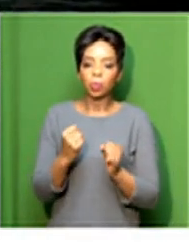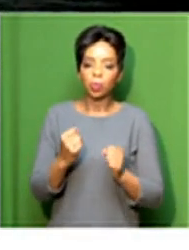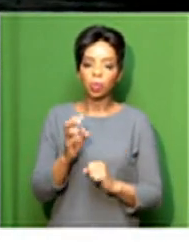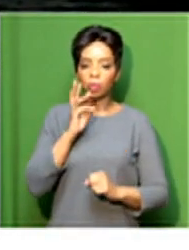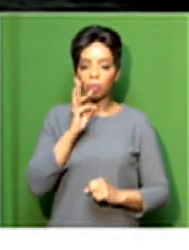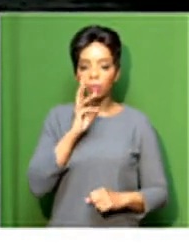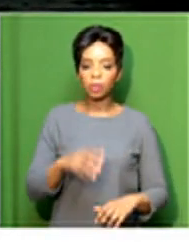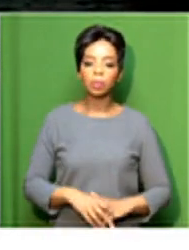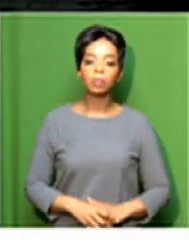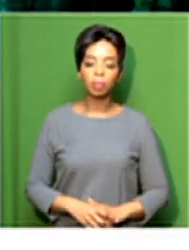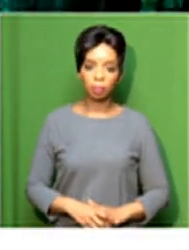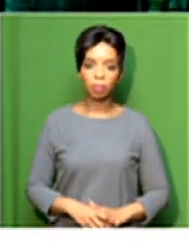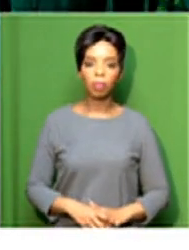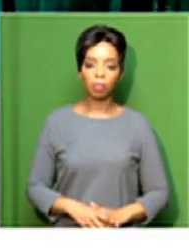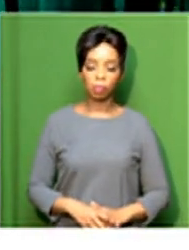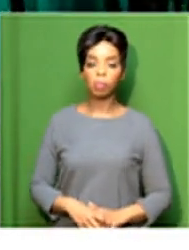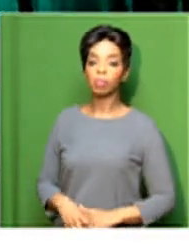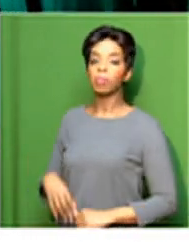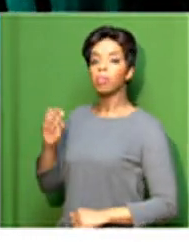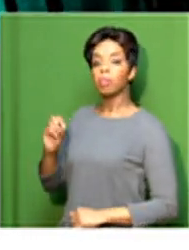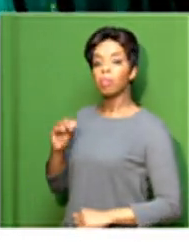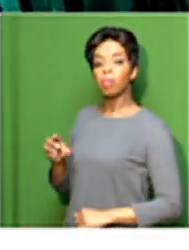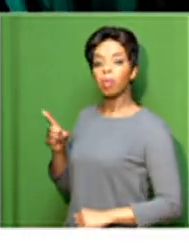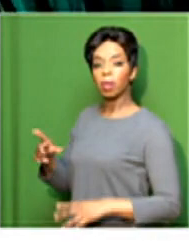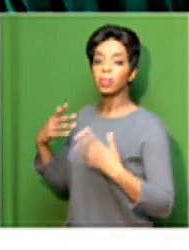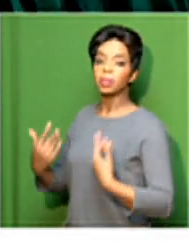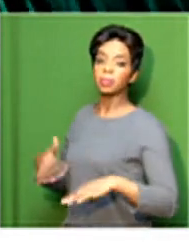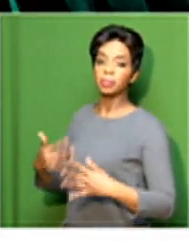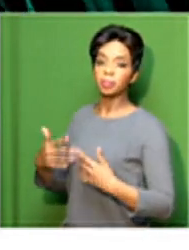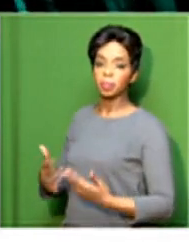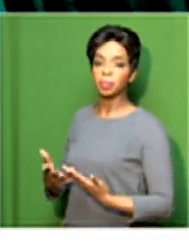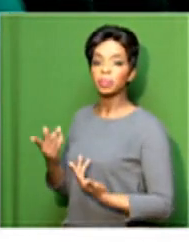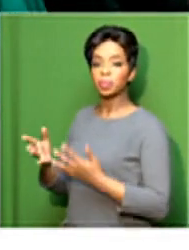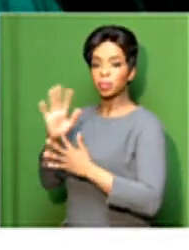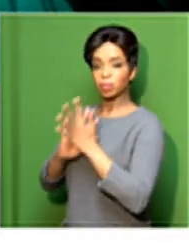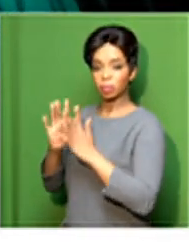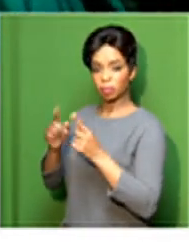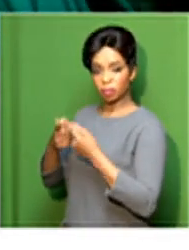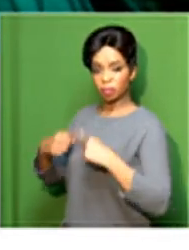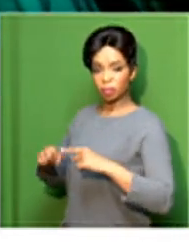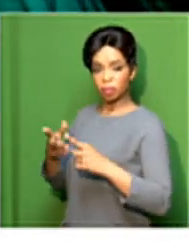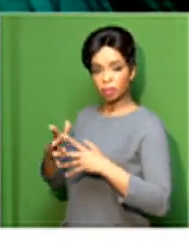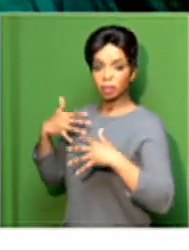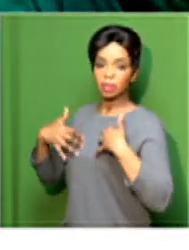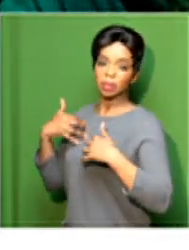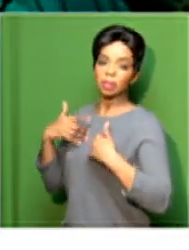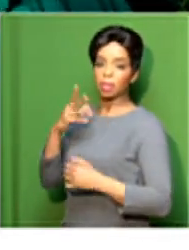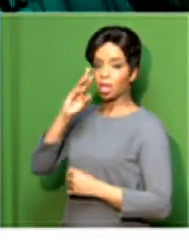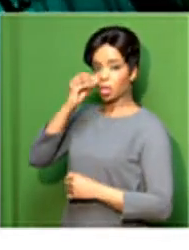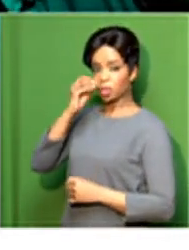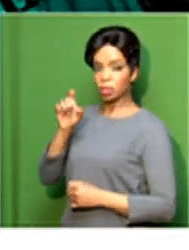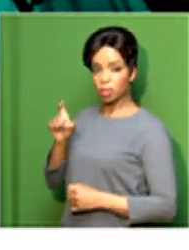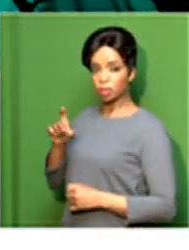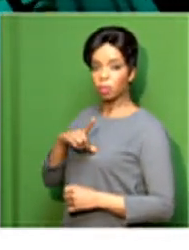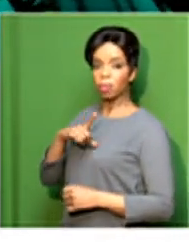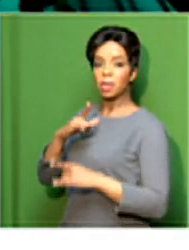Wow. Yeah, and I hear that the film, Pippa, has been captivating film festivals worldwide, racking up nominations and wins. Tell us more about